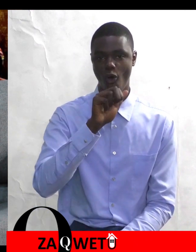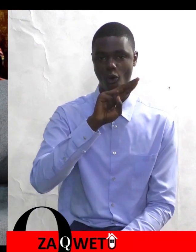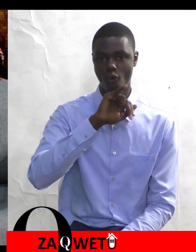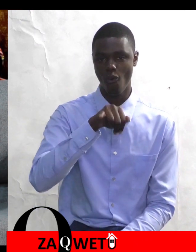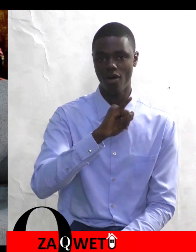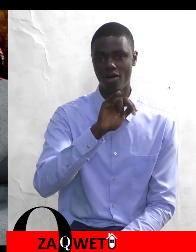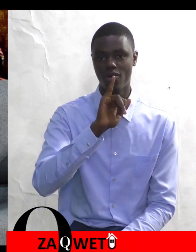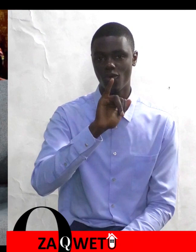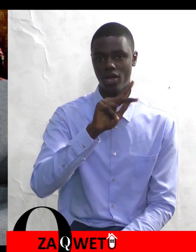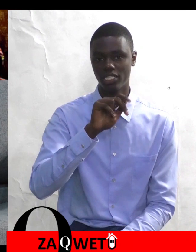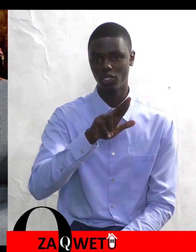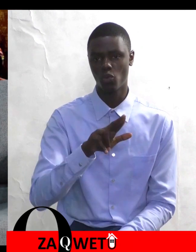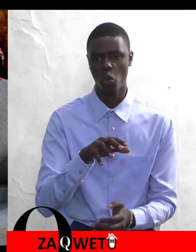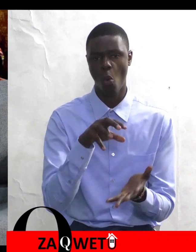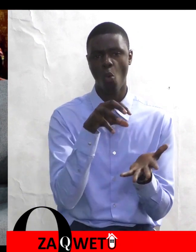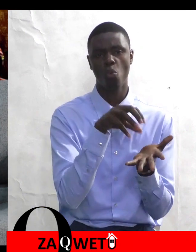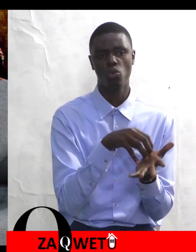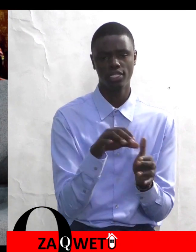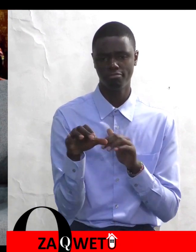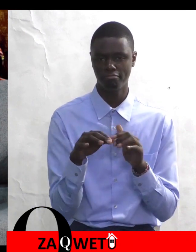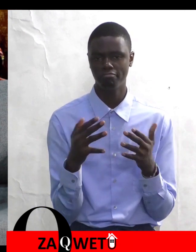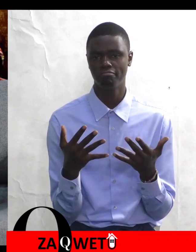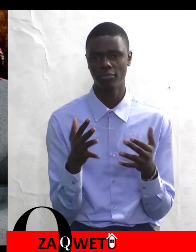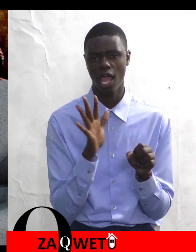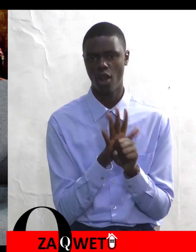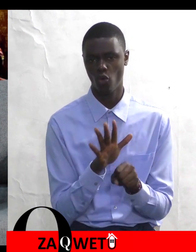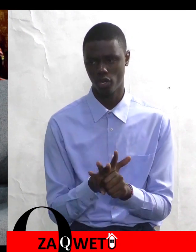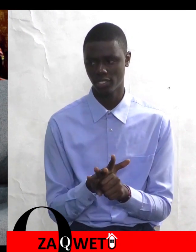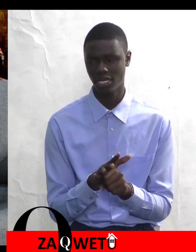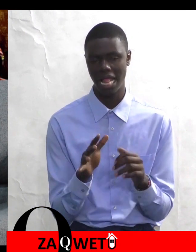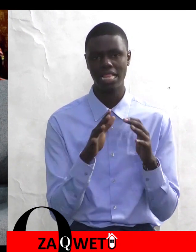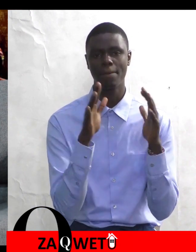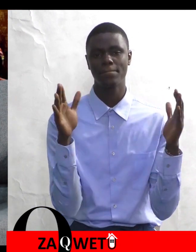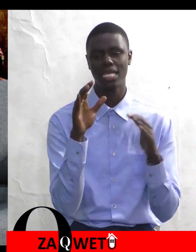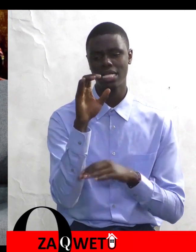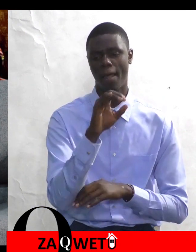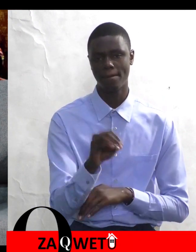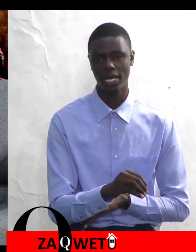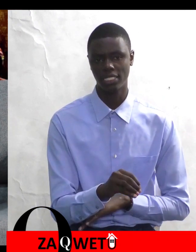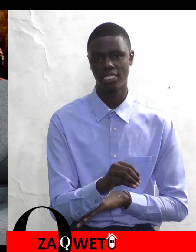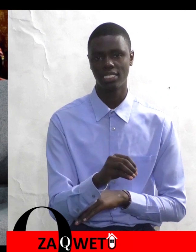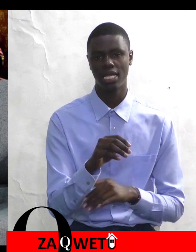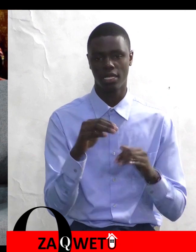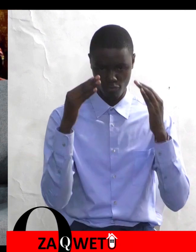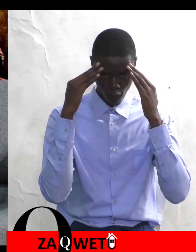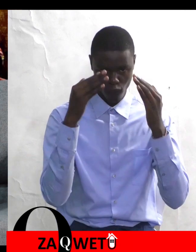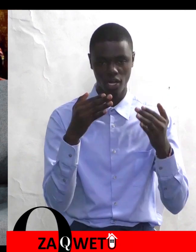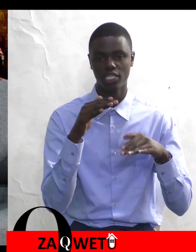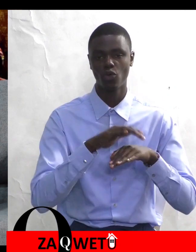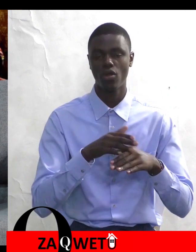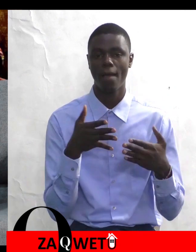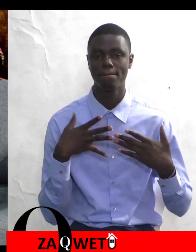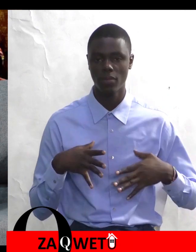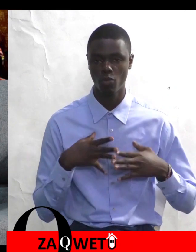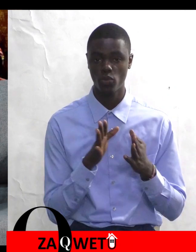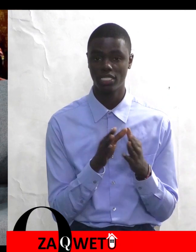W for Wanjiku! Yes. So, the content I do, most of it, the biggest percentage